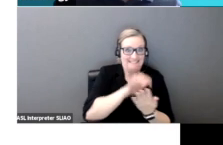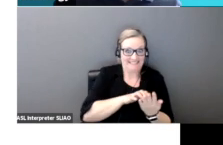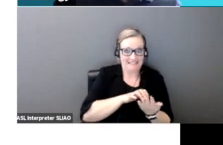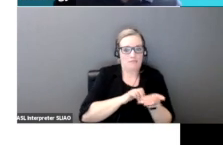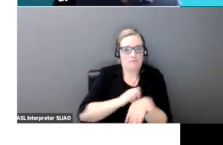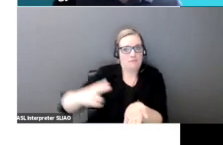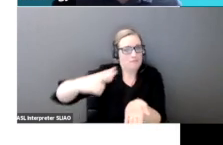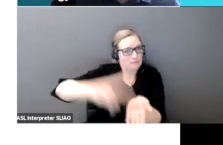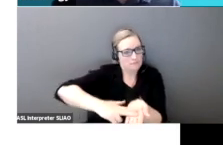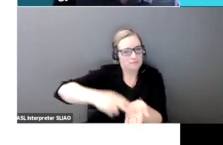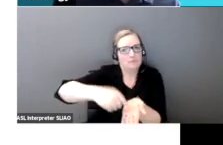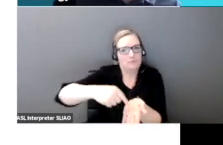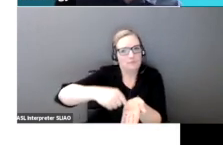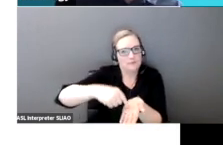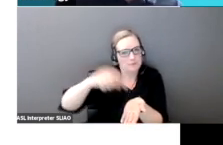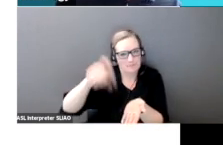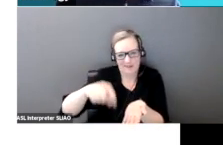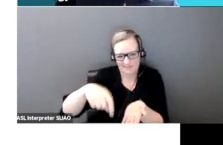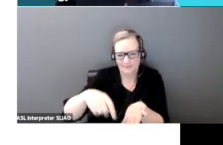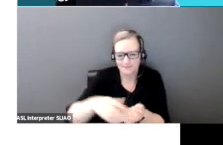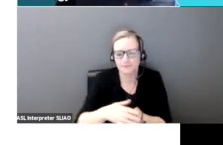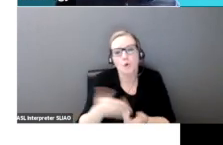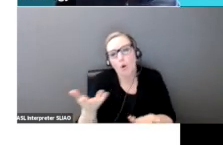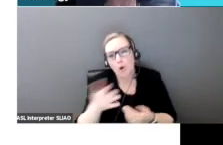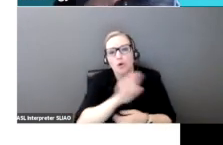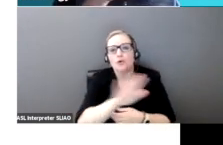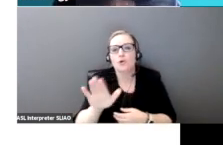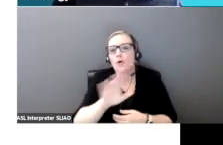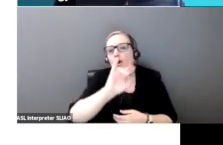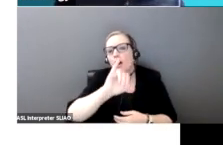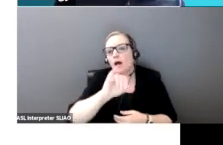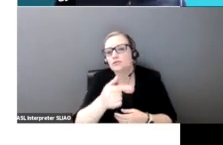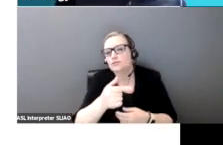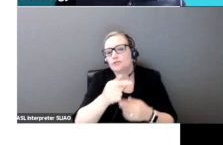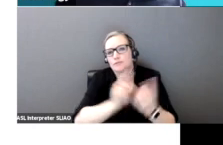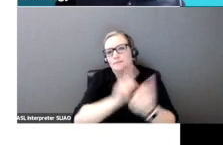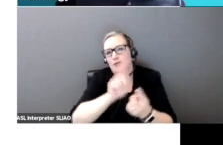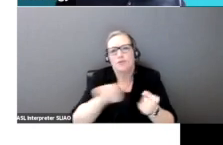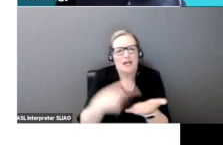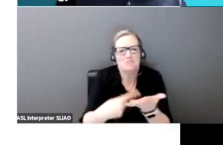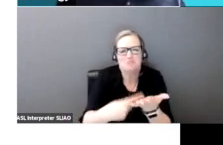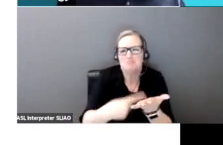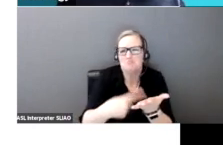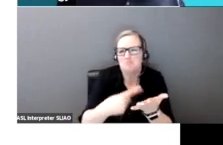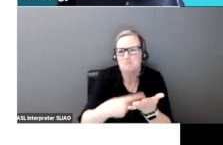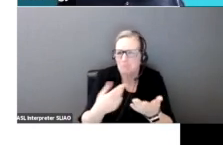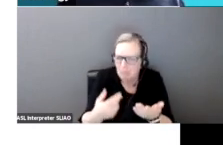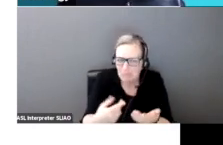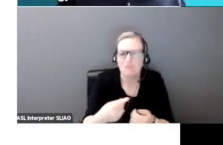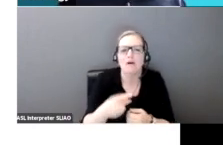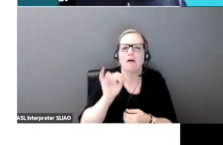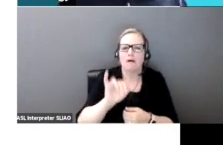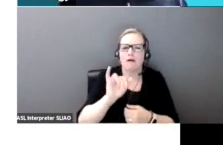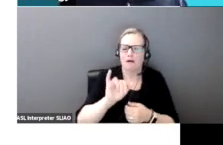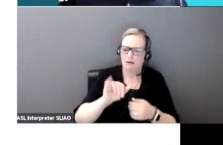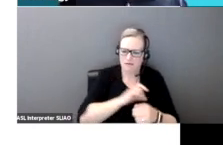And your IG mentor will be able to speak on either on those, or will have resources,